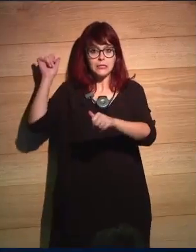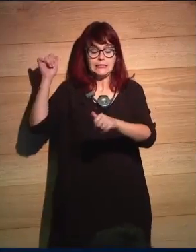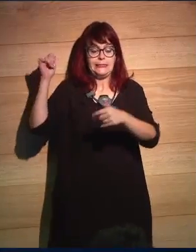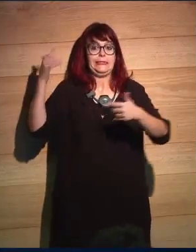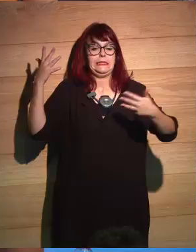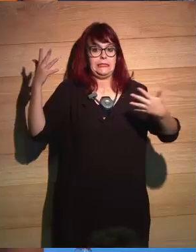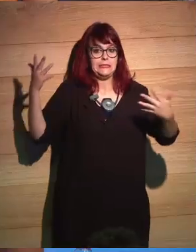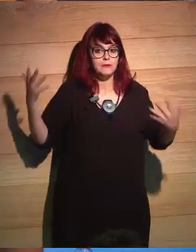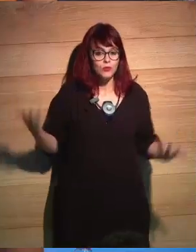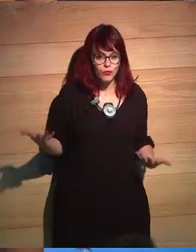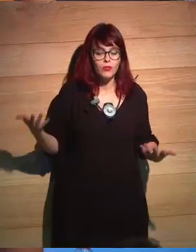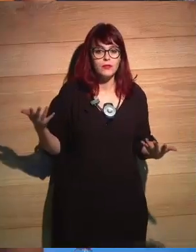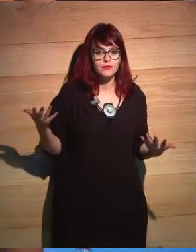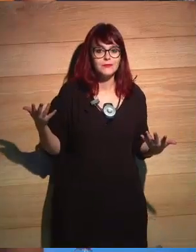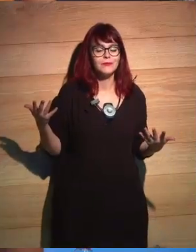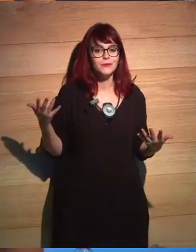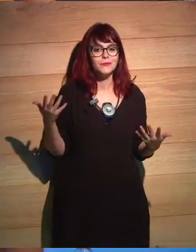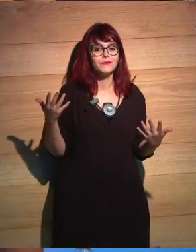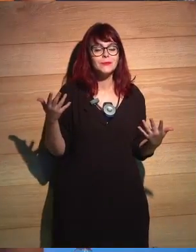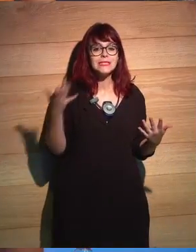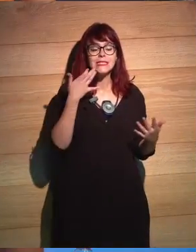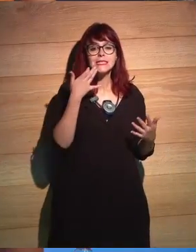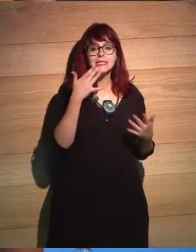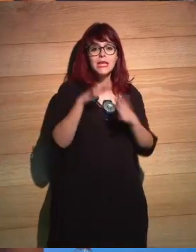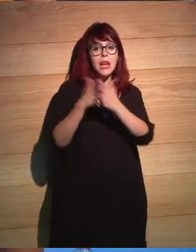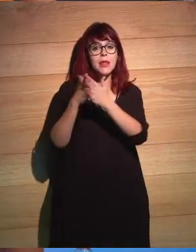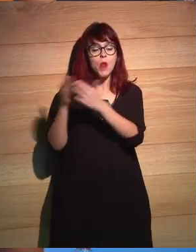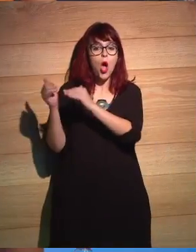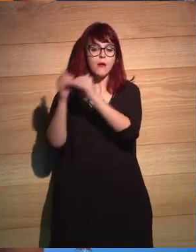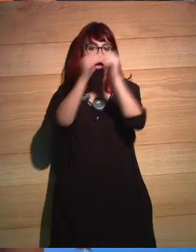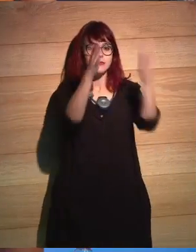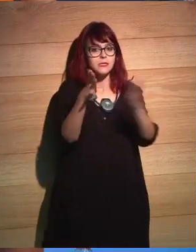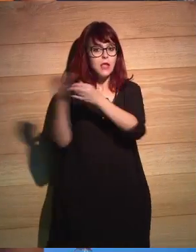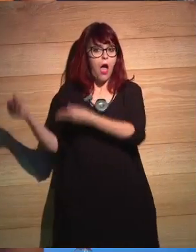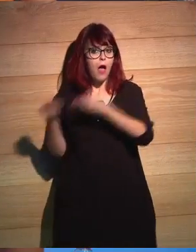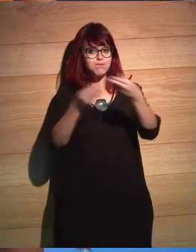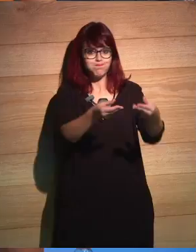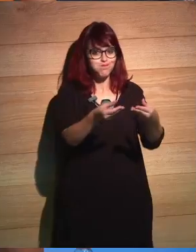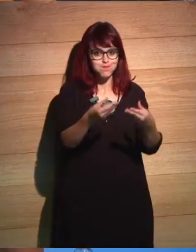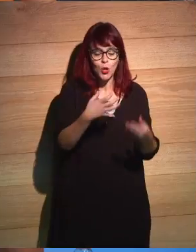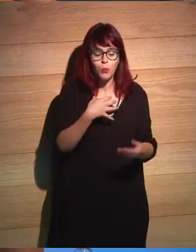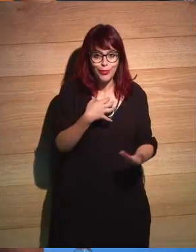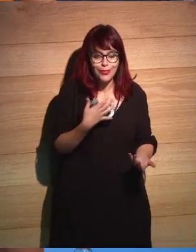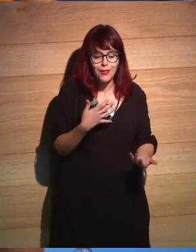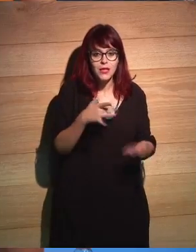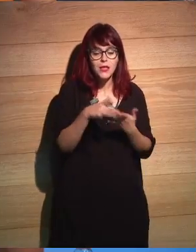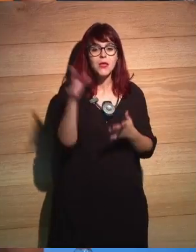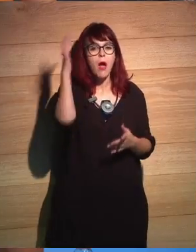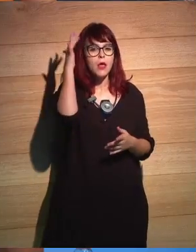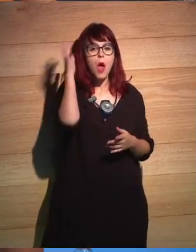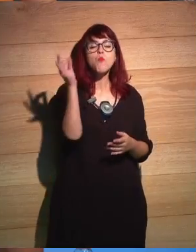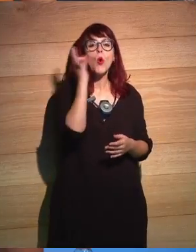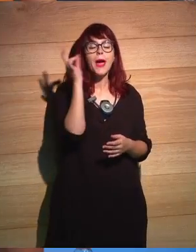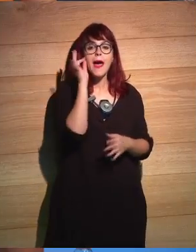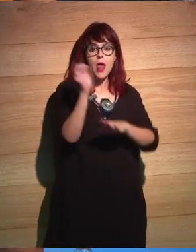and further back. So indeed, if you cannot take the books home, and if